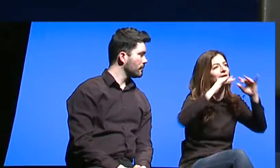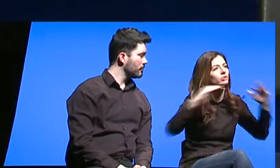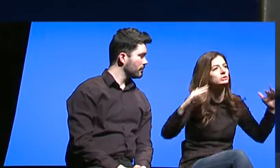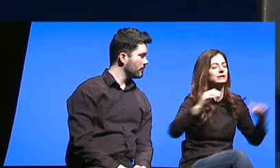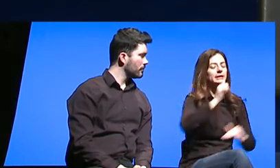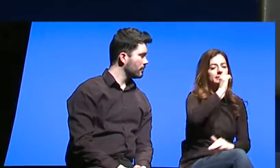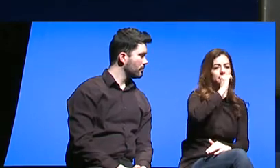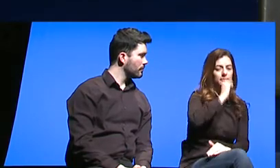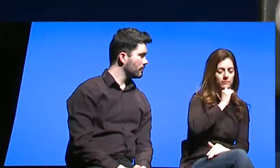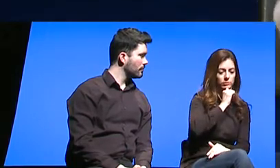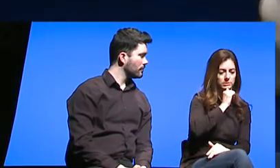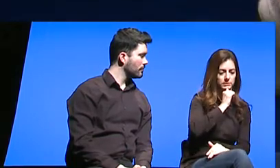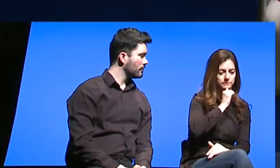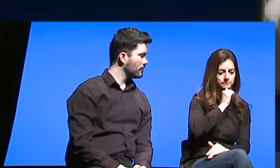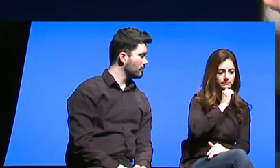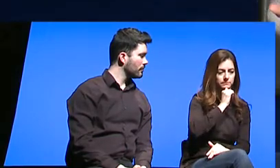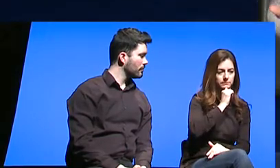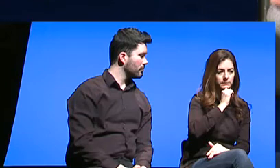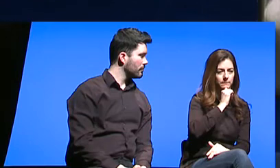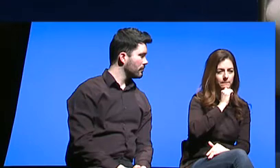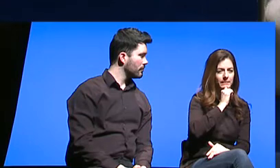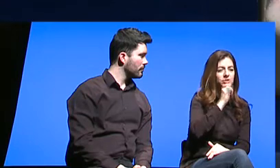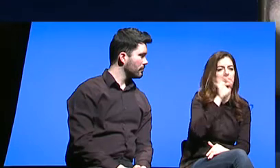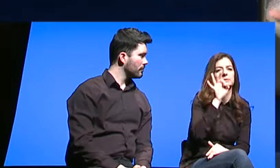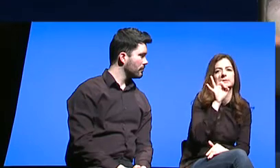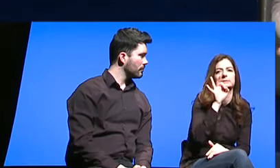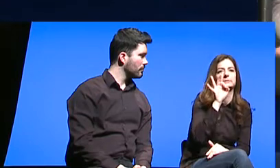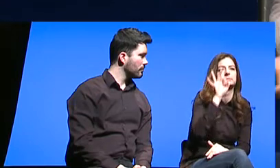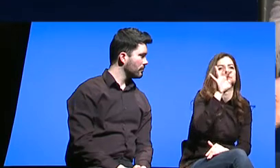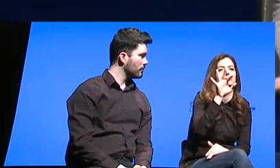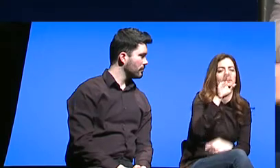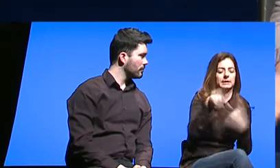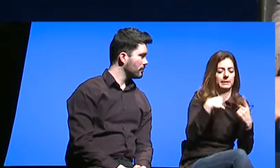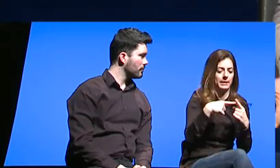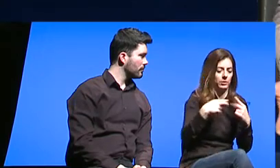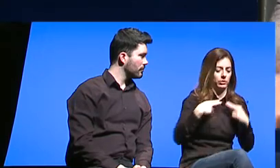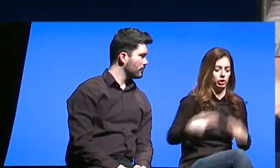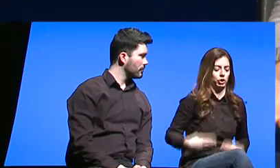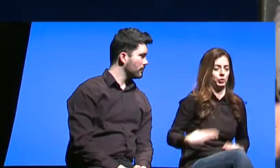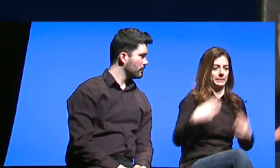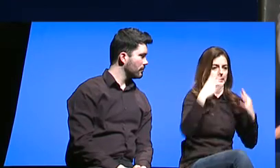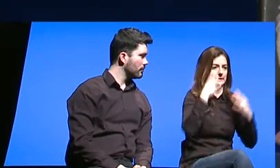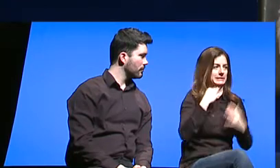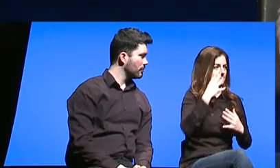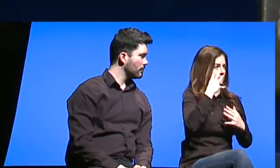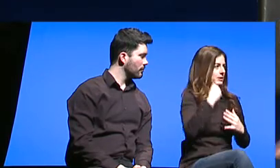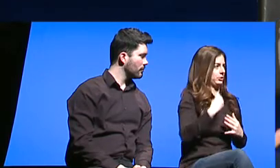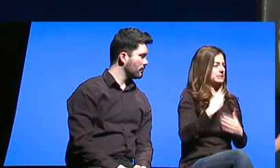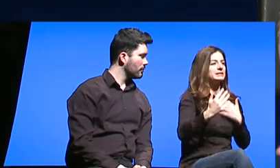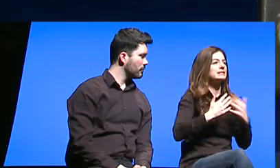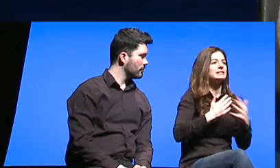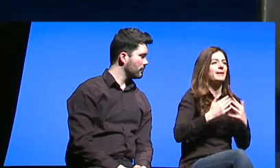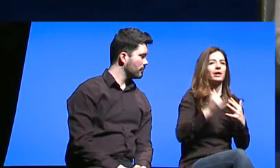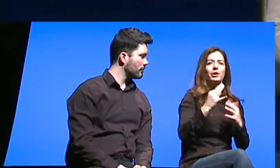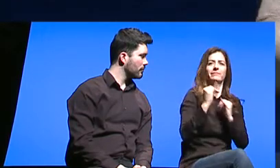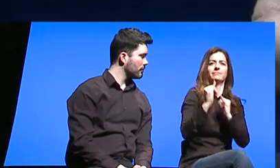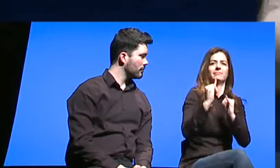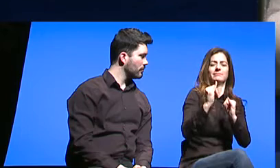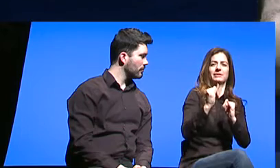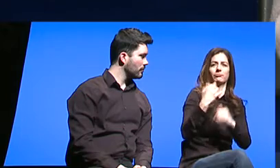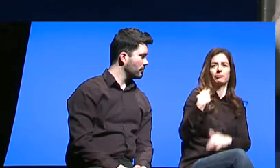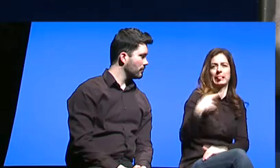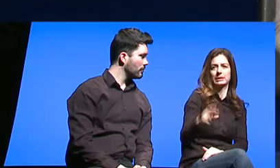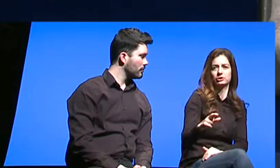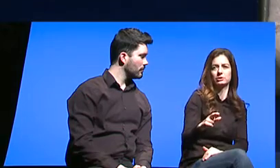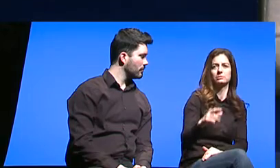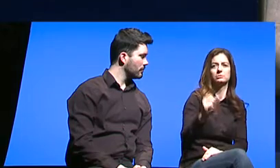like giving you a small sample of like what the human experience looks like, even if you all belong to the same faith, right? So to me,